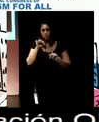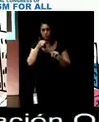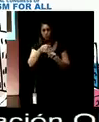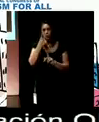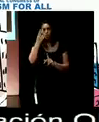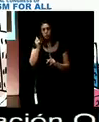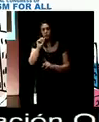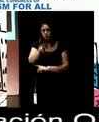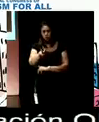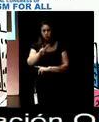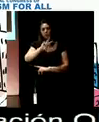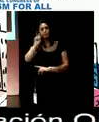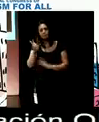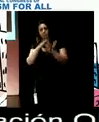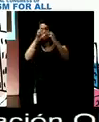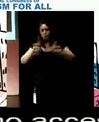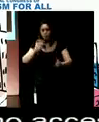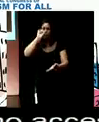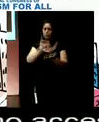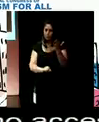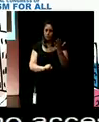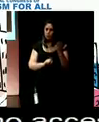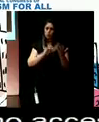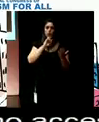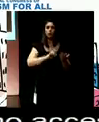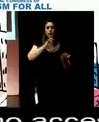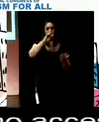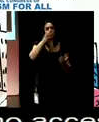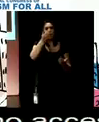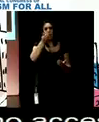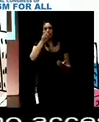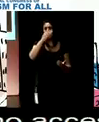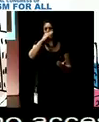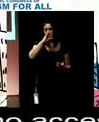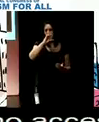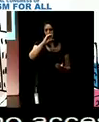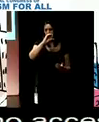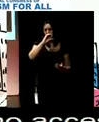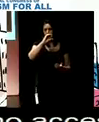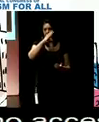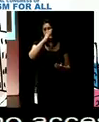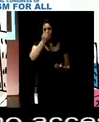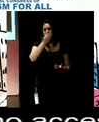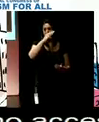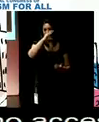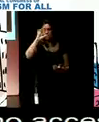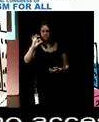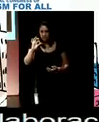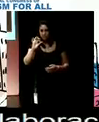2012 we also signed another agreement, a collaboration agreement with the ACS